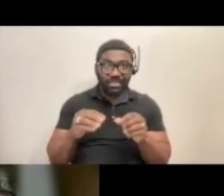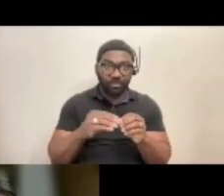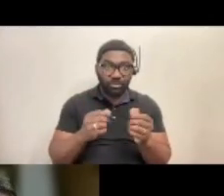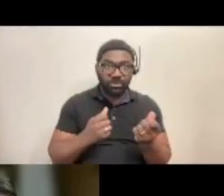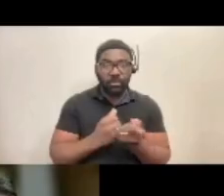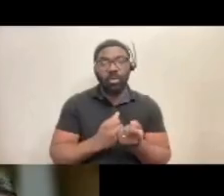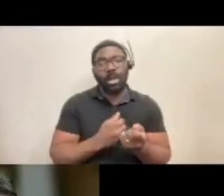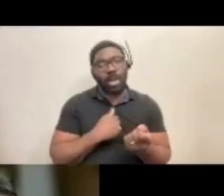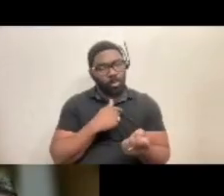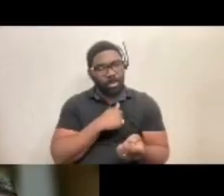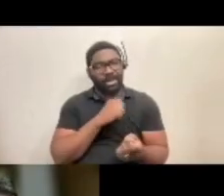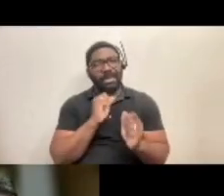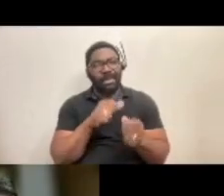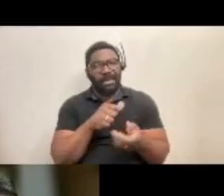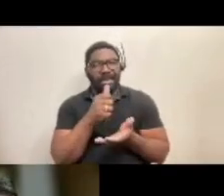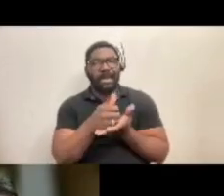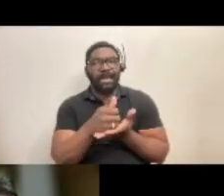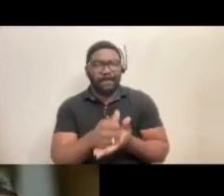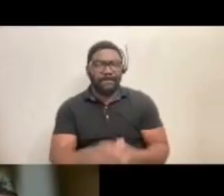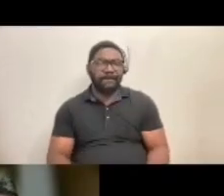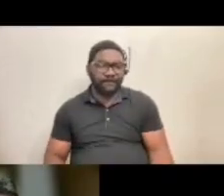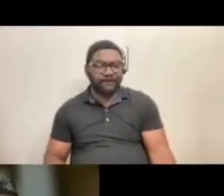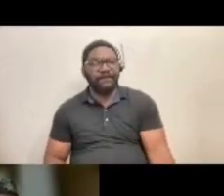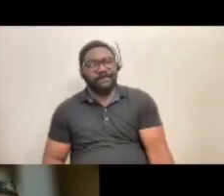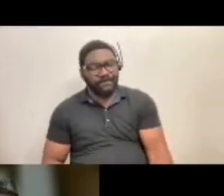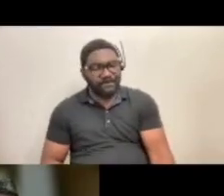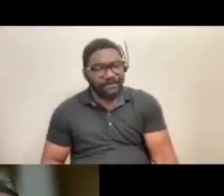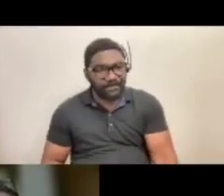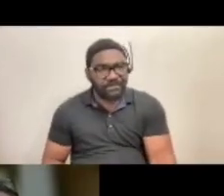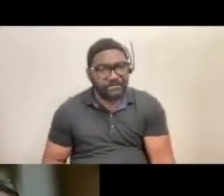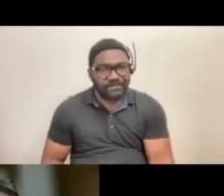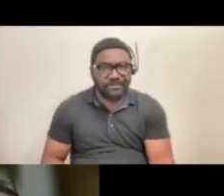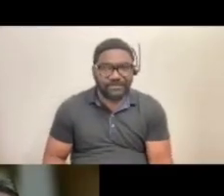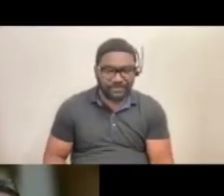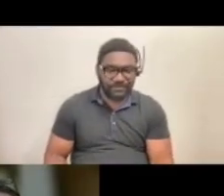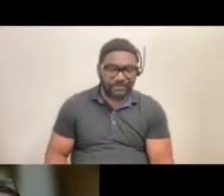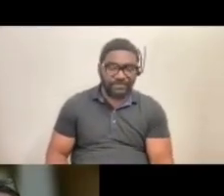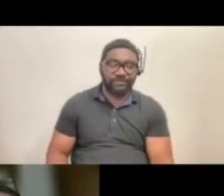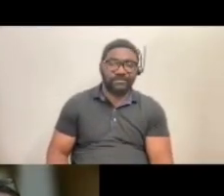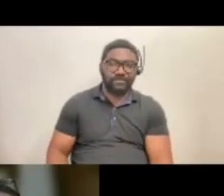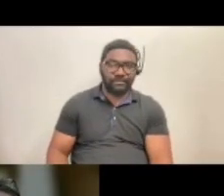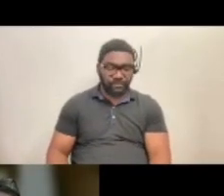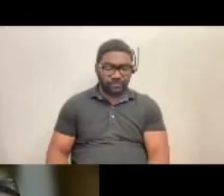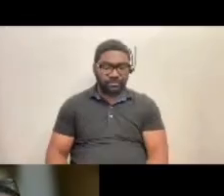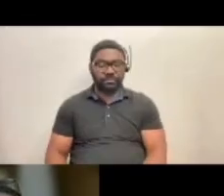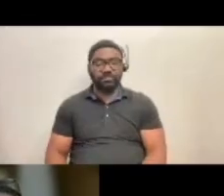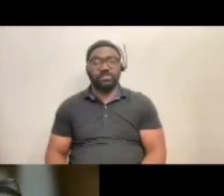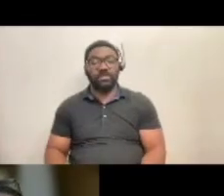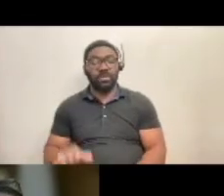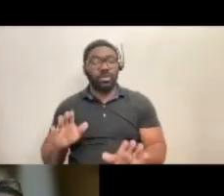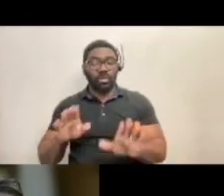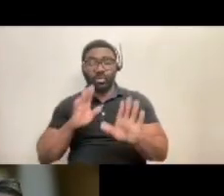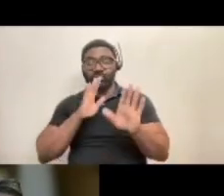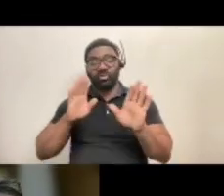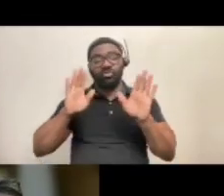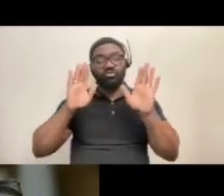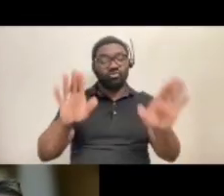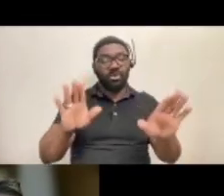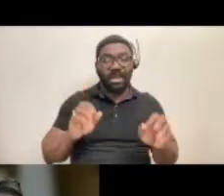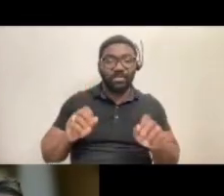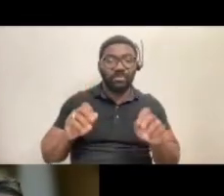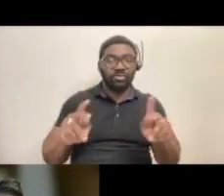additional assistance in other areas of their life, and so that helped as well. It did, and it was a great opportunity